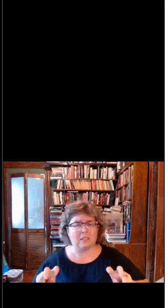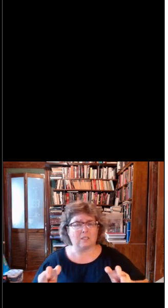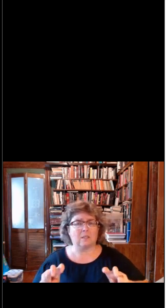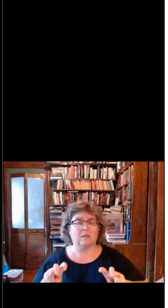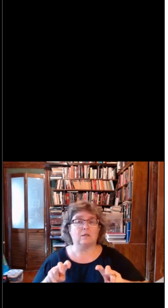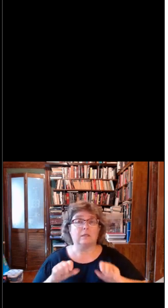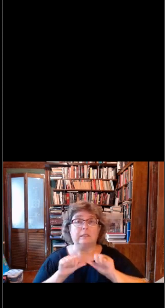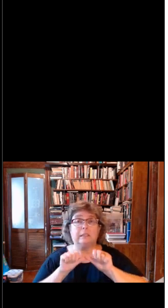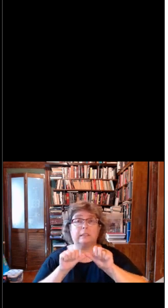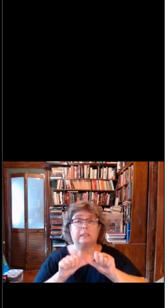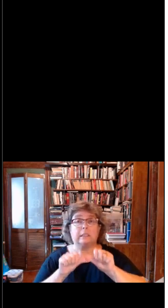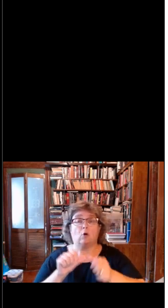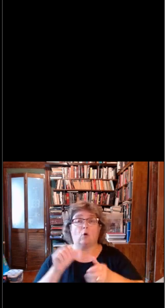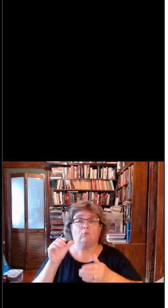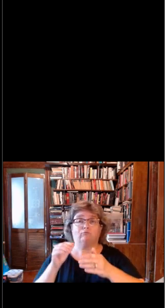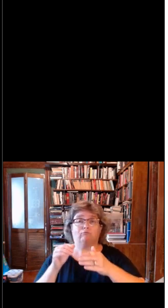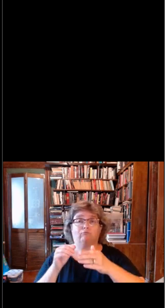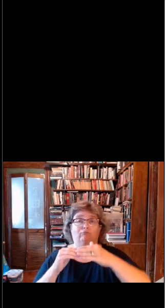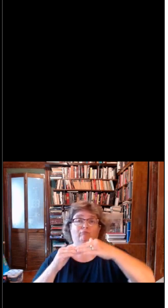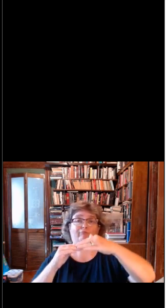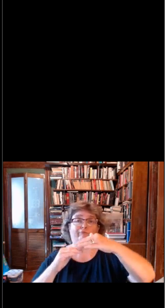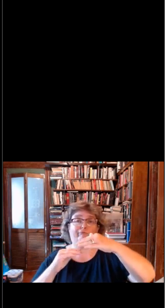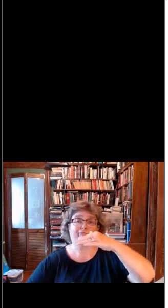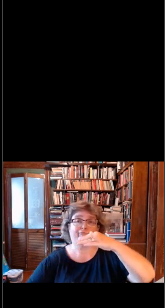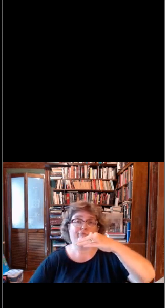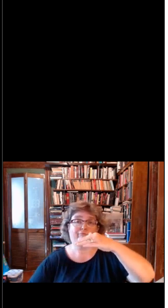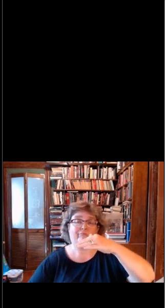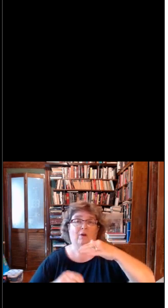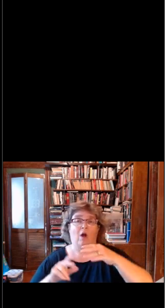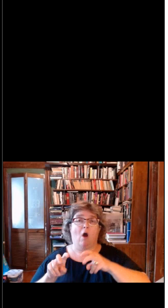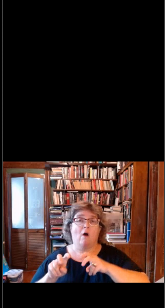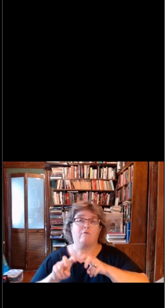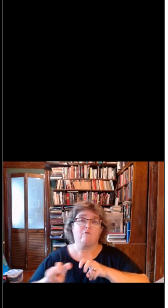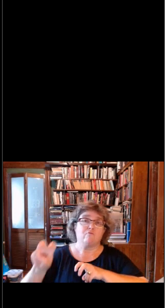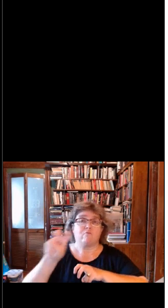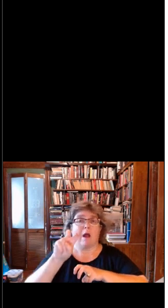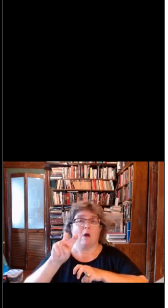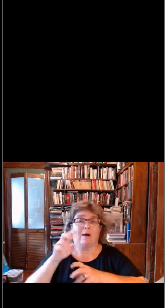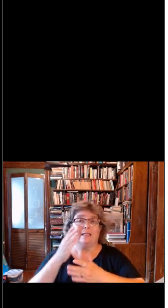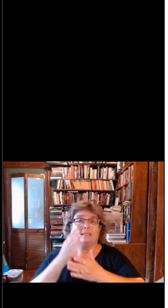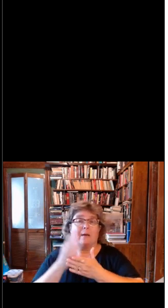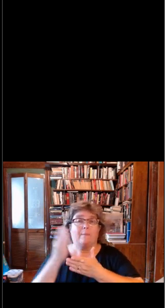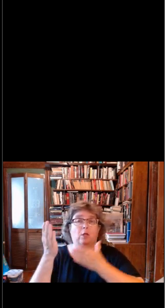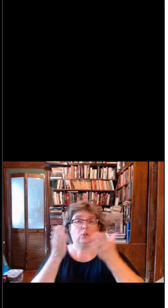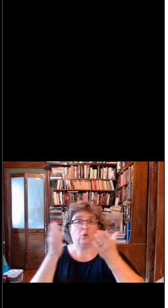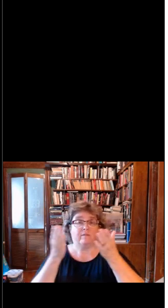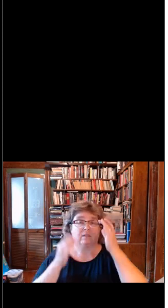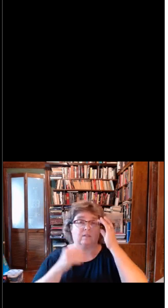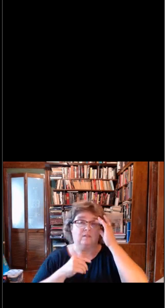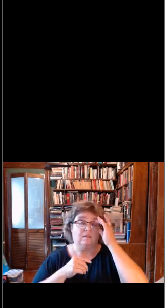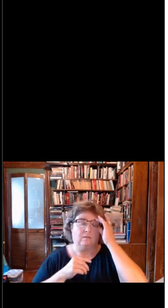continued reduction of routes and stops and services